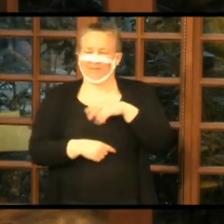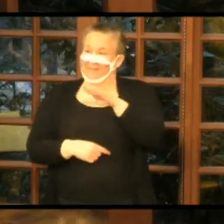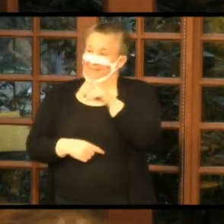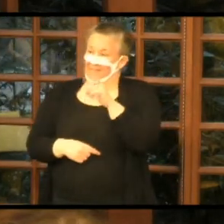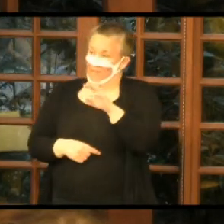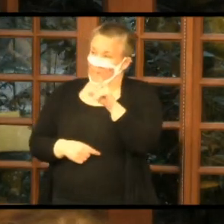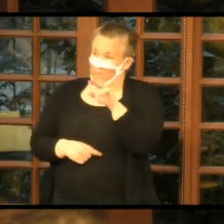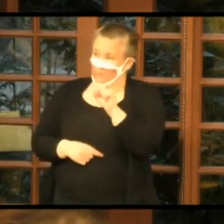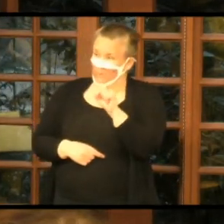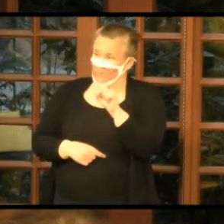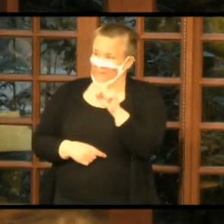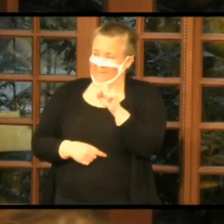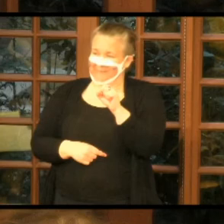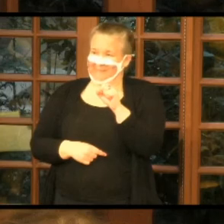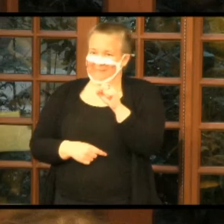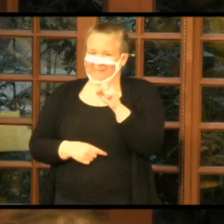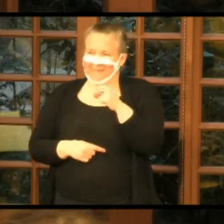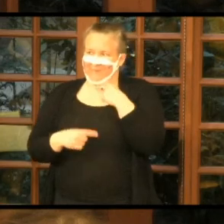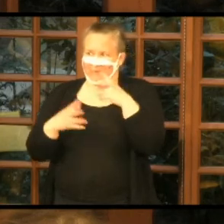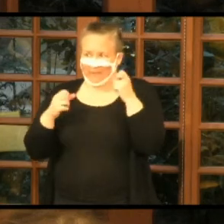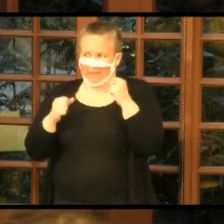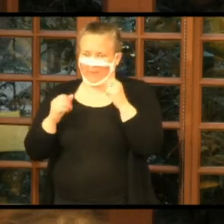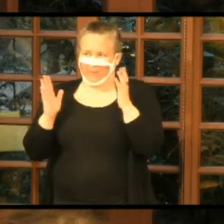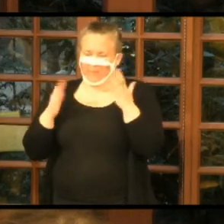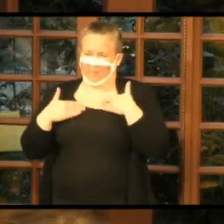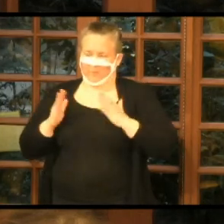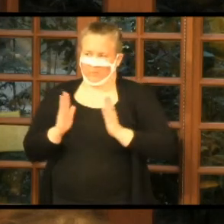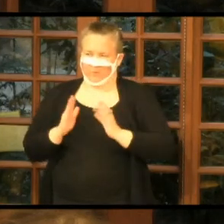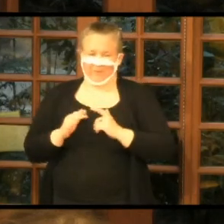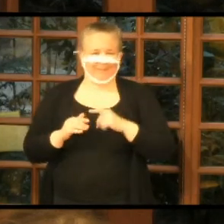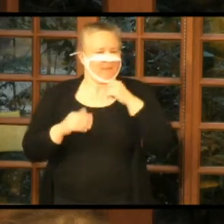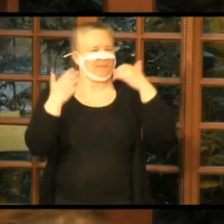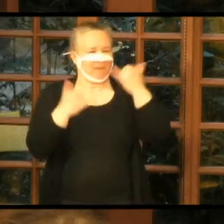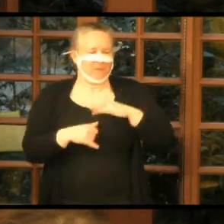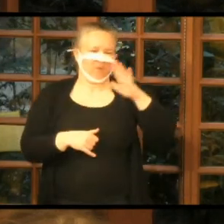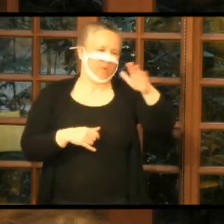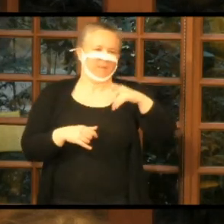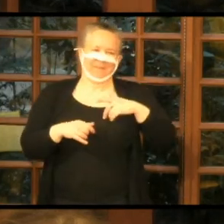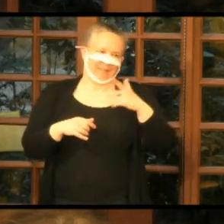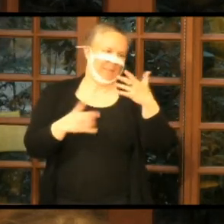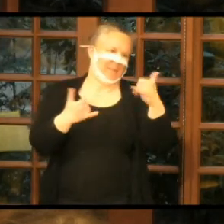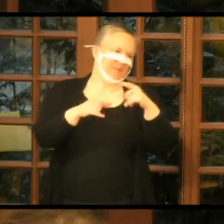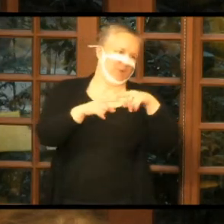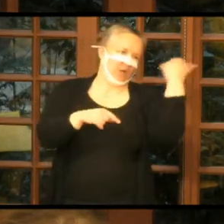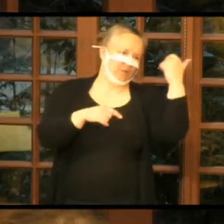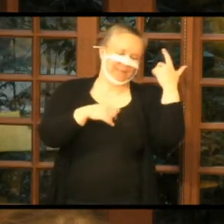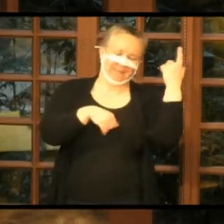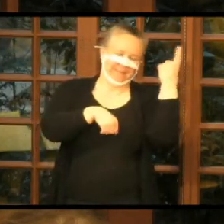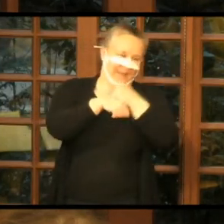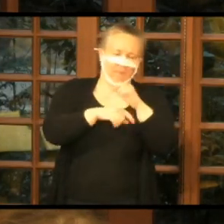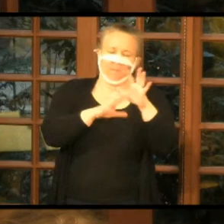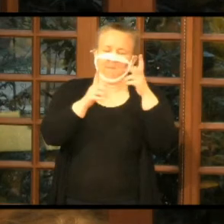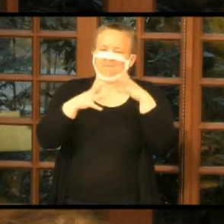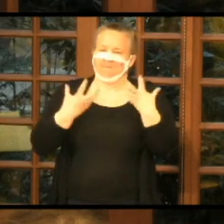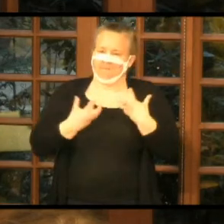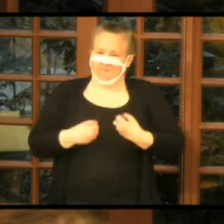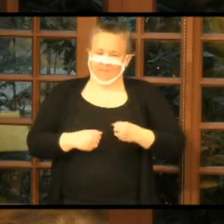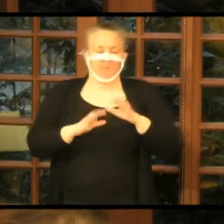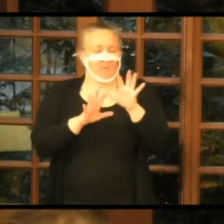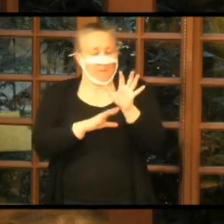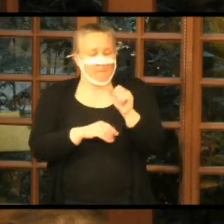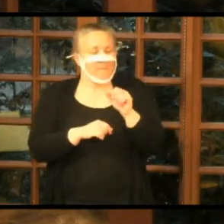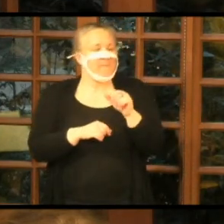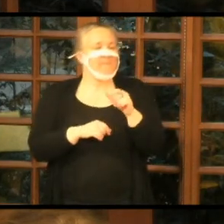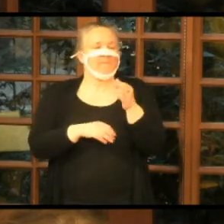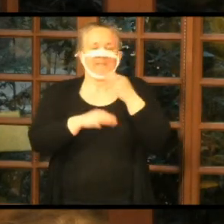much smaller than his frame suggests. "Not now," she wants to scream. "Yours is a mess for another day." But she holds it together,